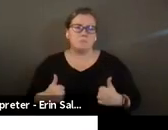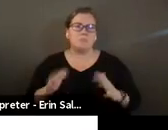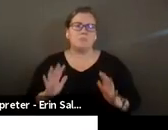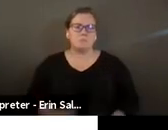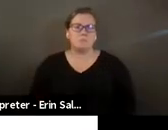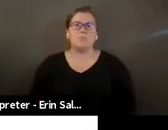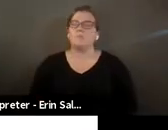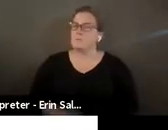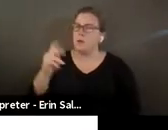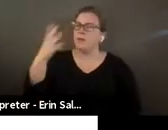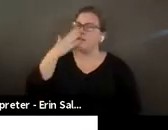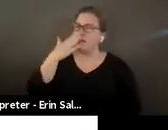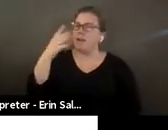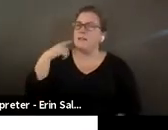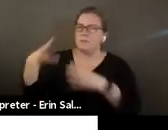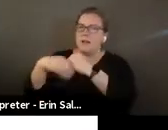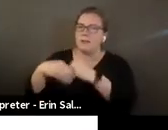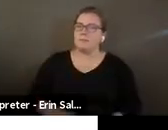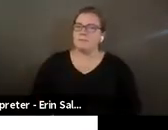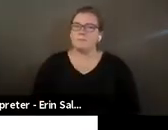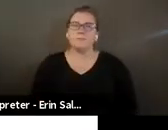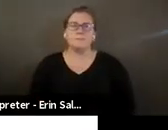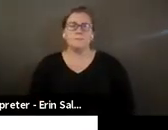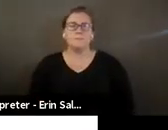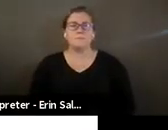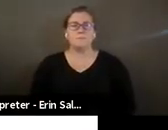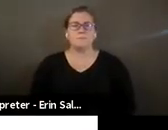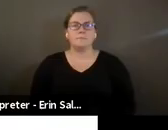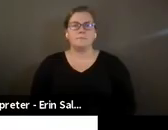Okay, thank you for that. Awesome.